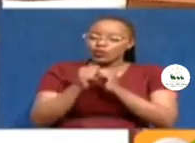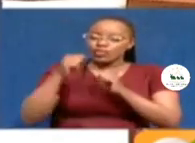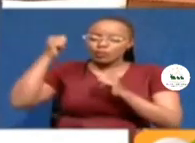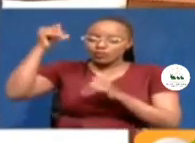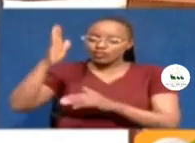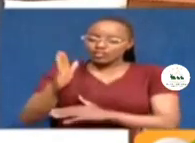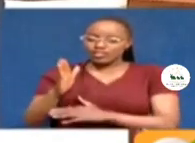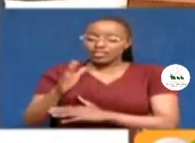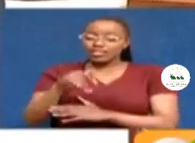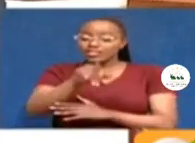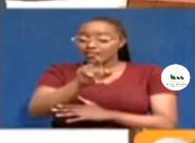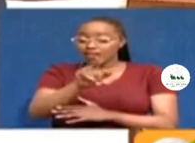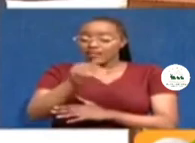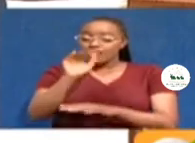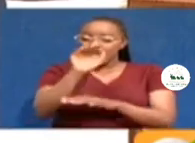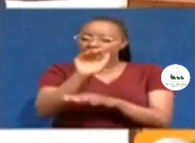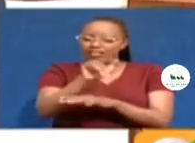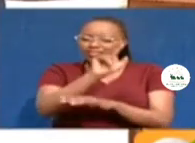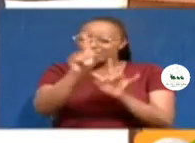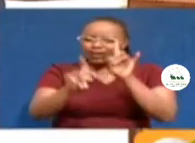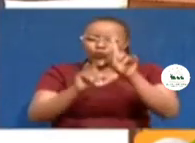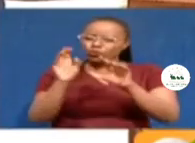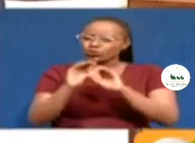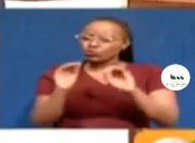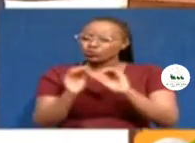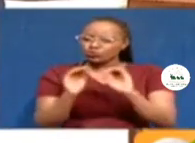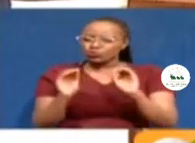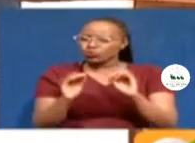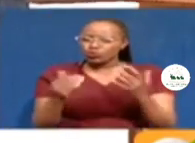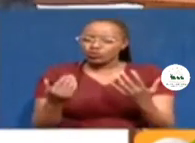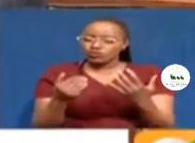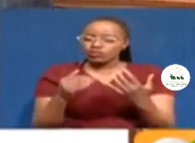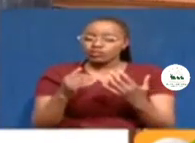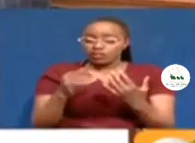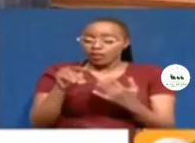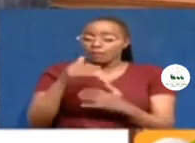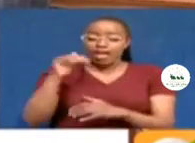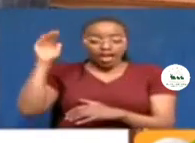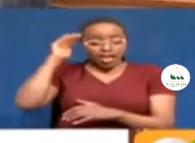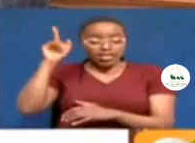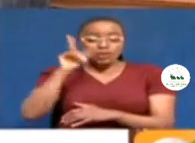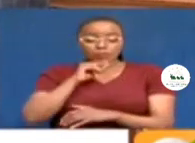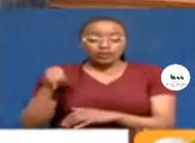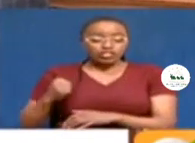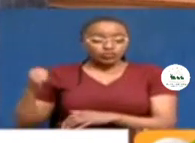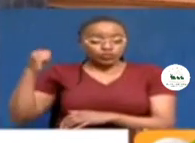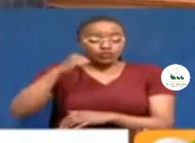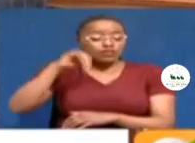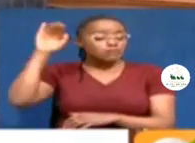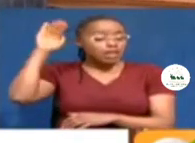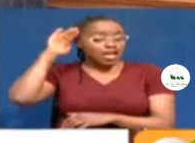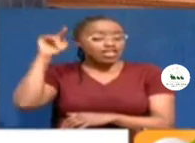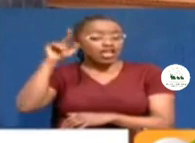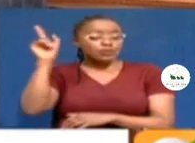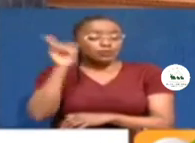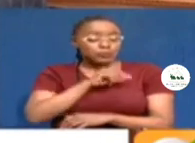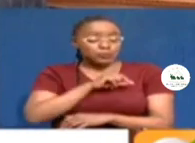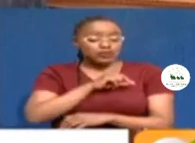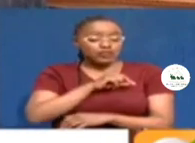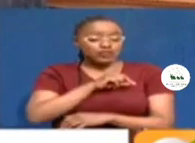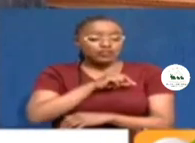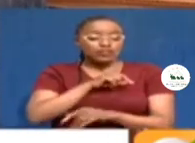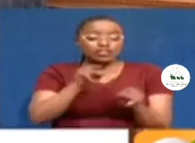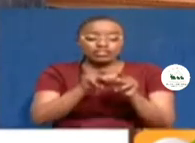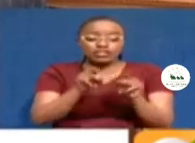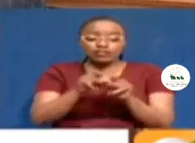divide, are they not asking these questions? So I hear you, Jeff Koinange,